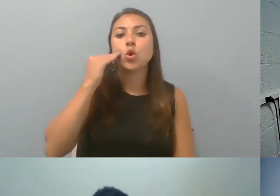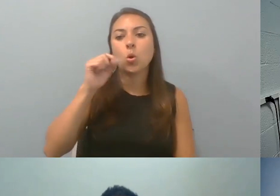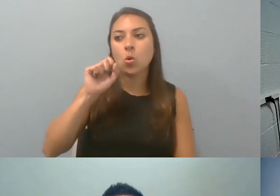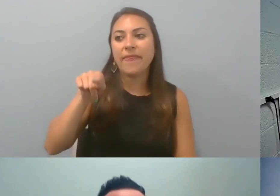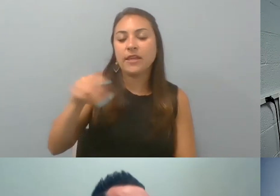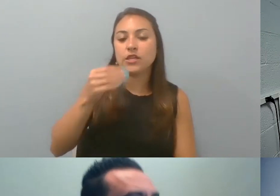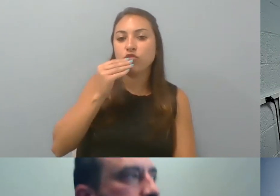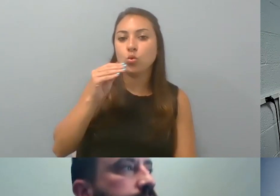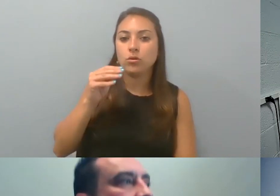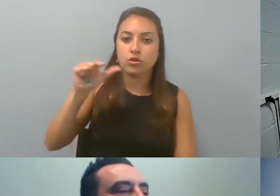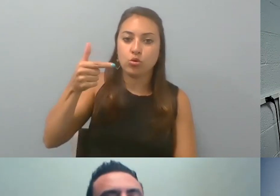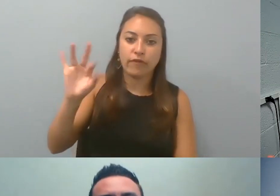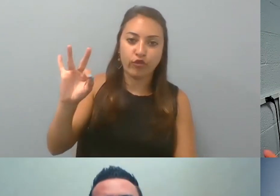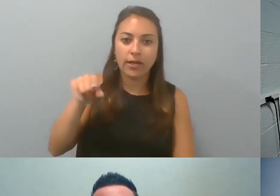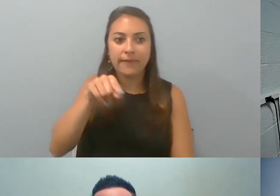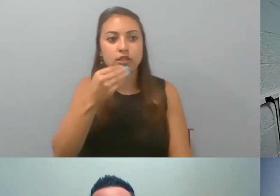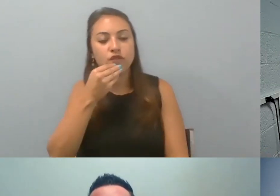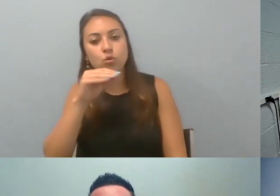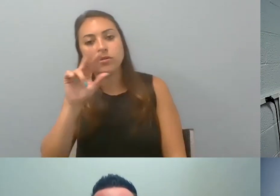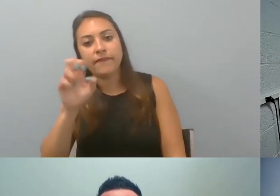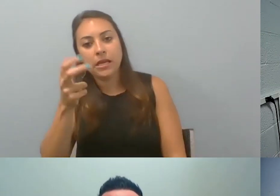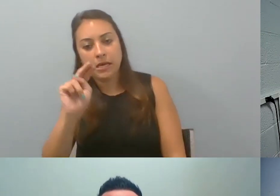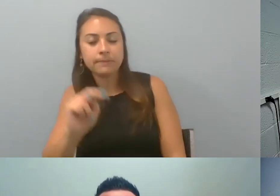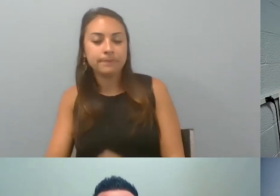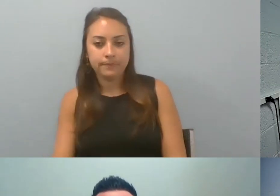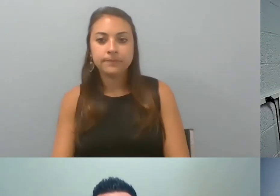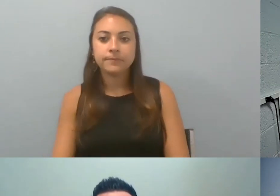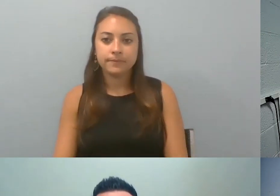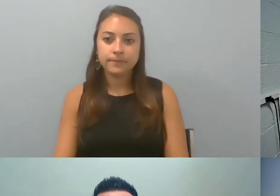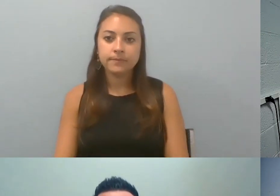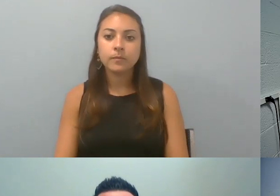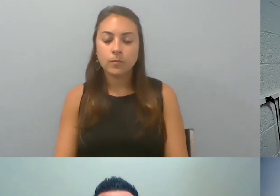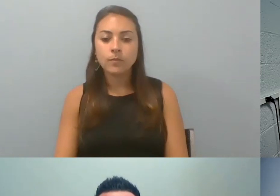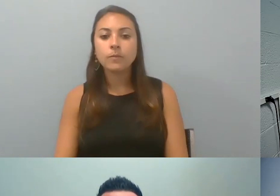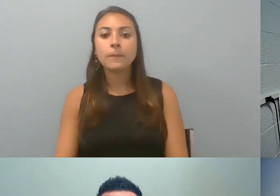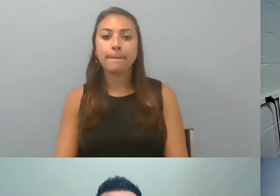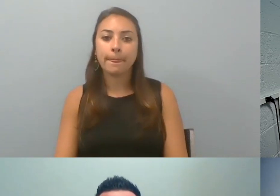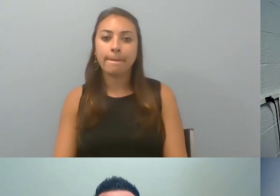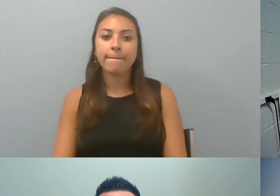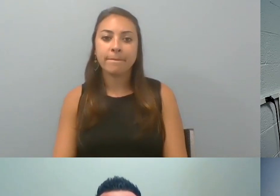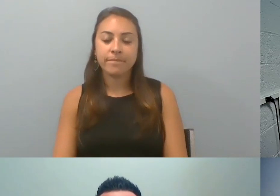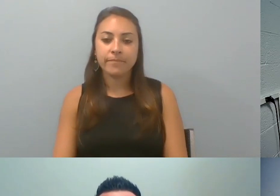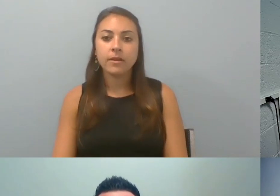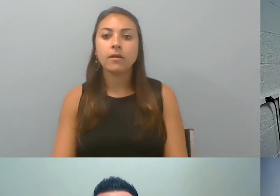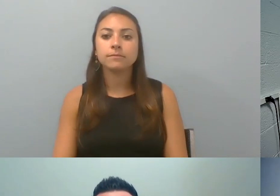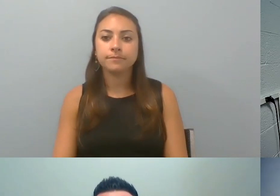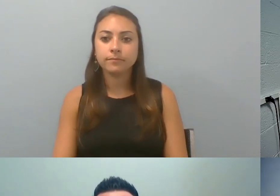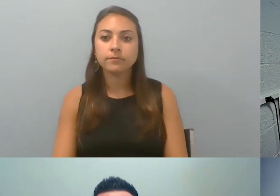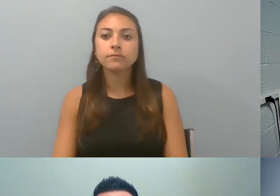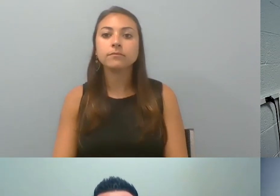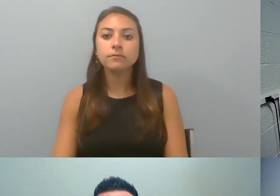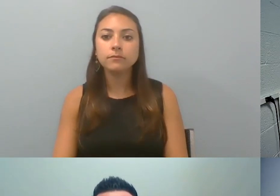a higher level information on a menu item. But all of this to say is it can be